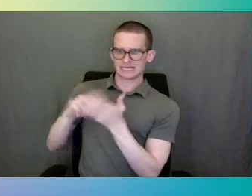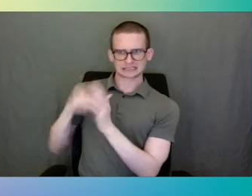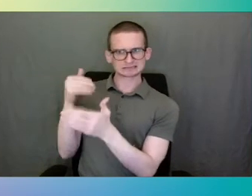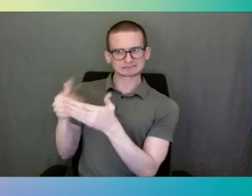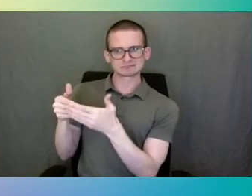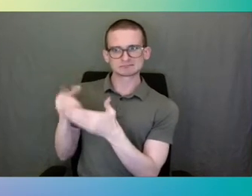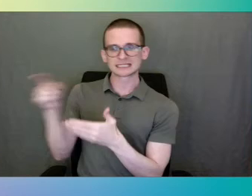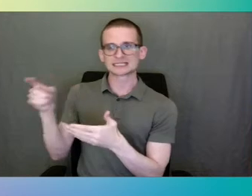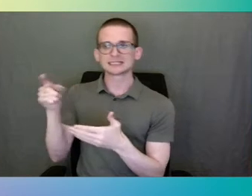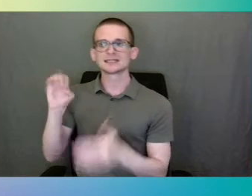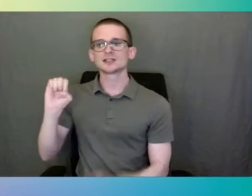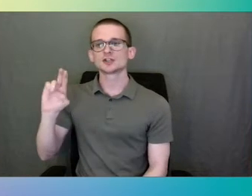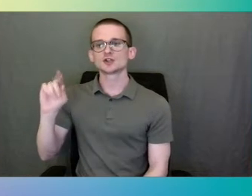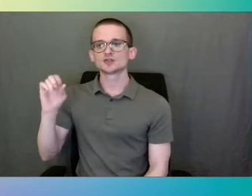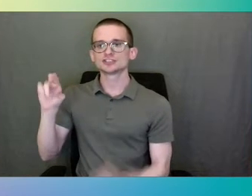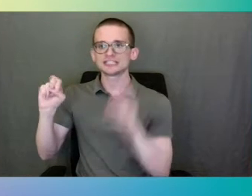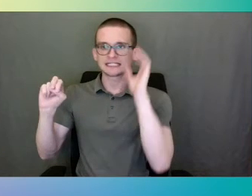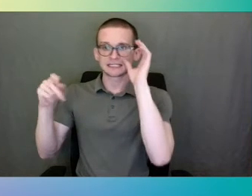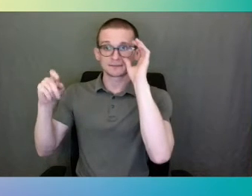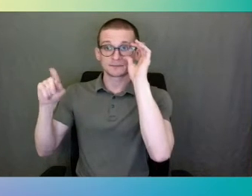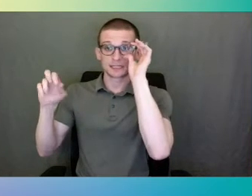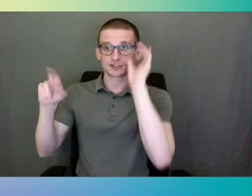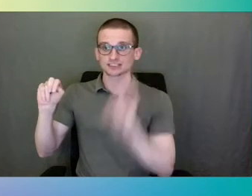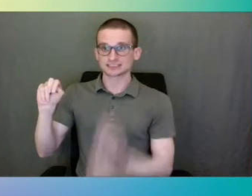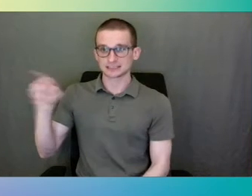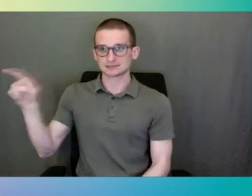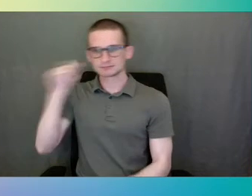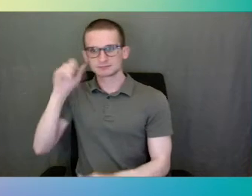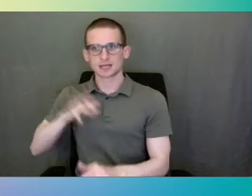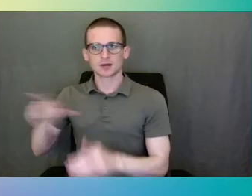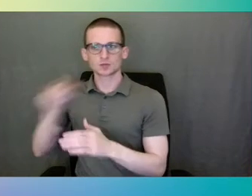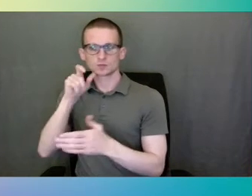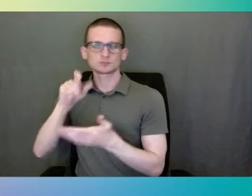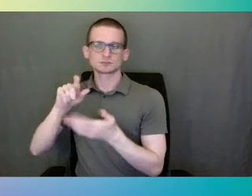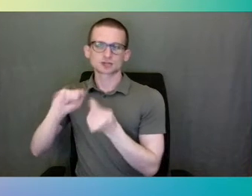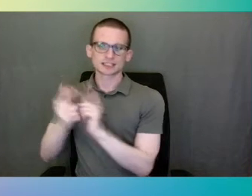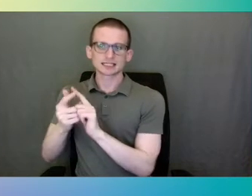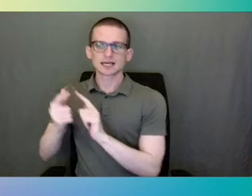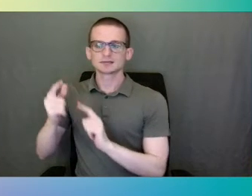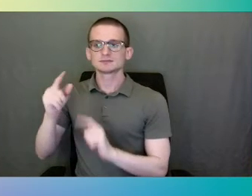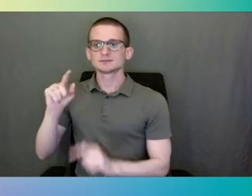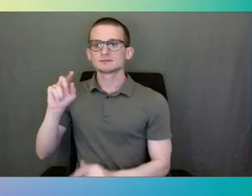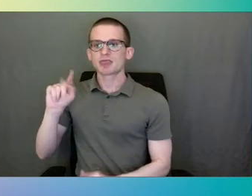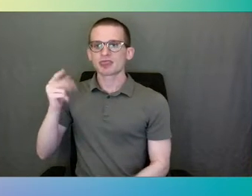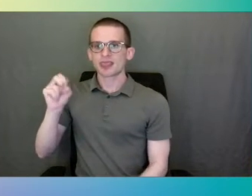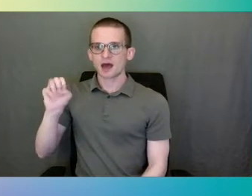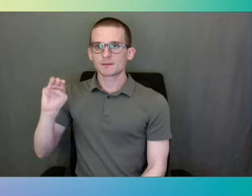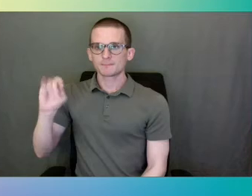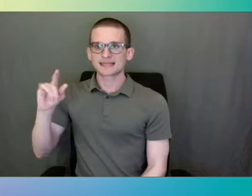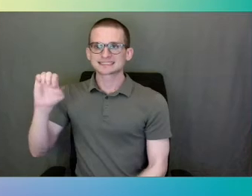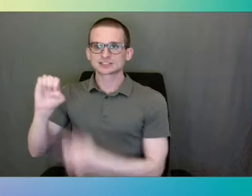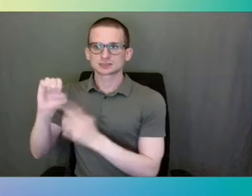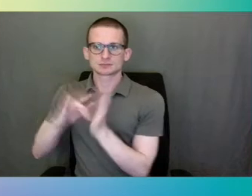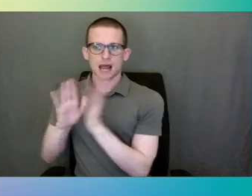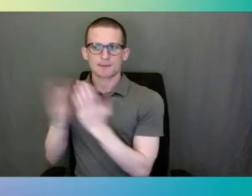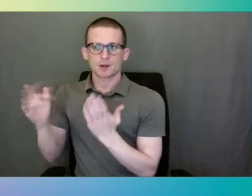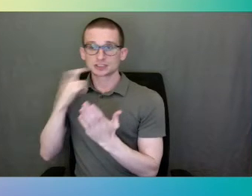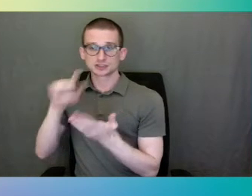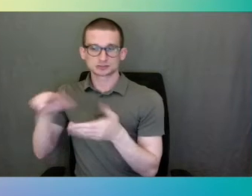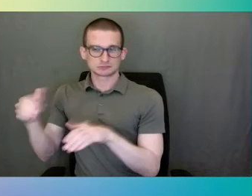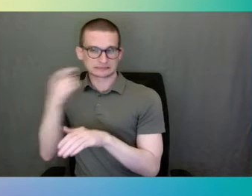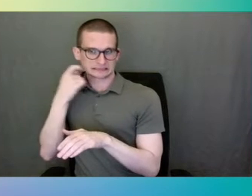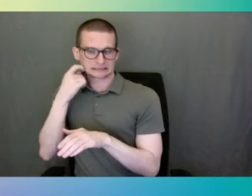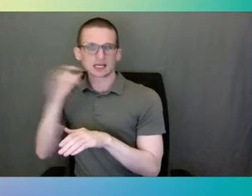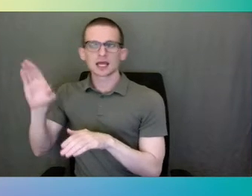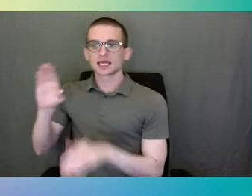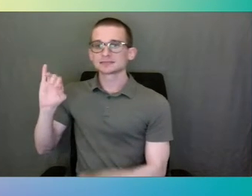the Message Bible, the Message translation. And he is actually affirming, and his biography just came out last week, if you've been seeing in the news,